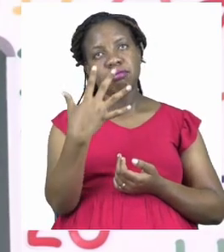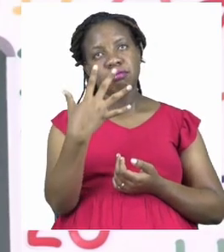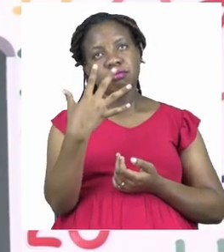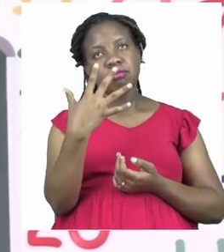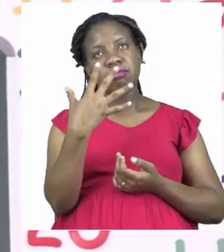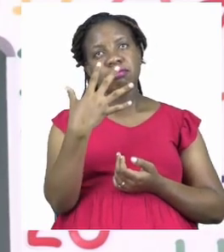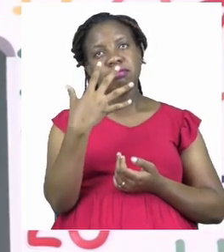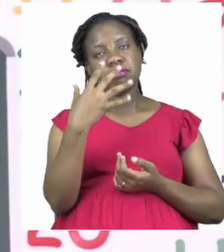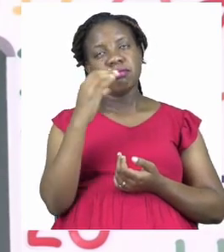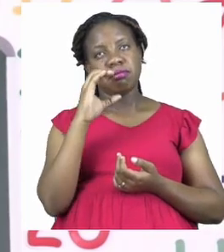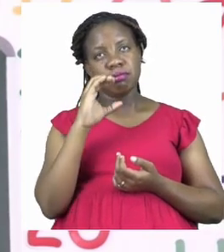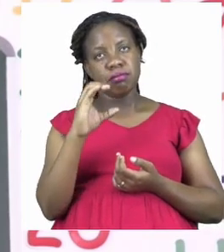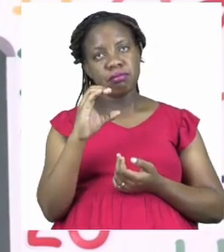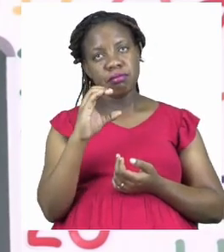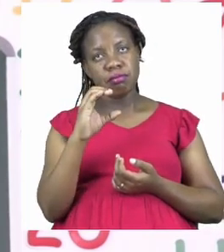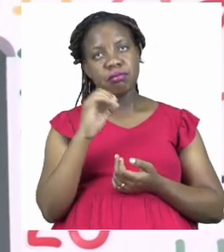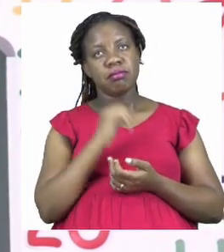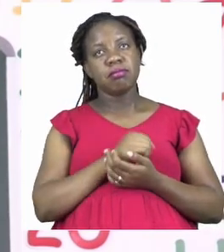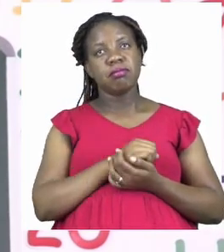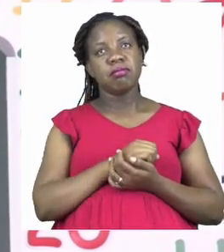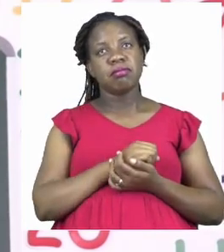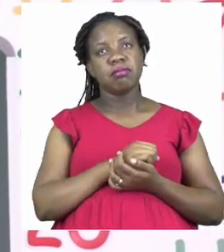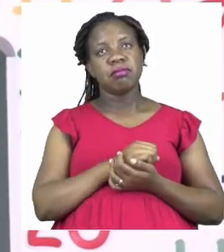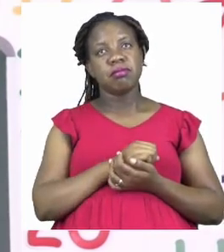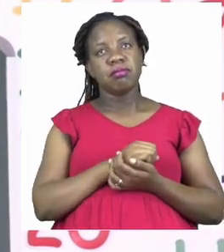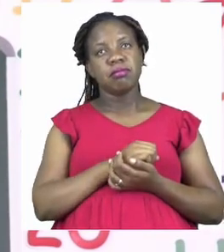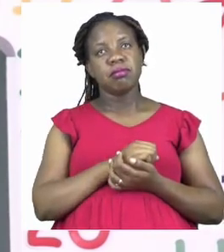45 cents